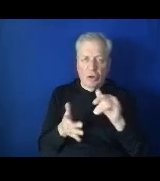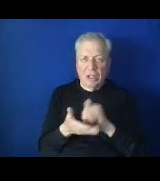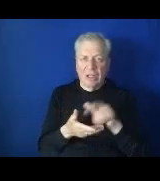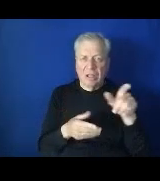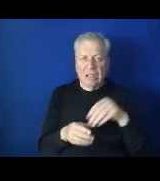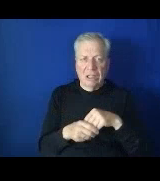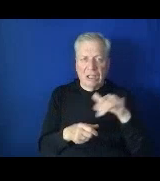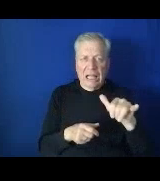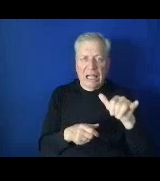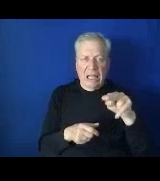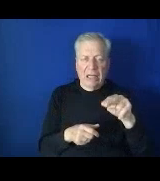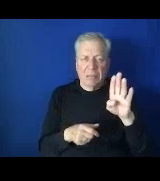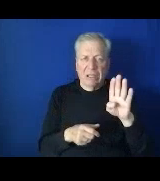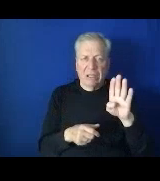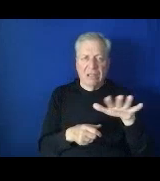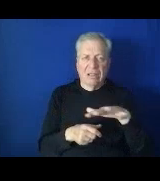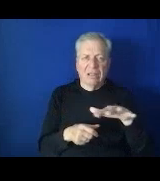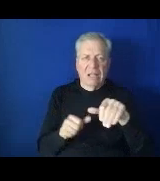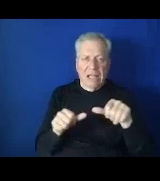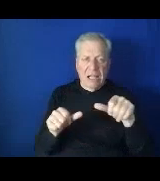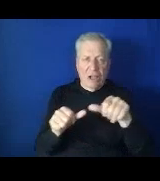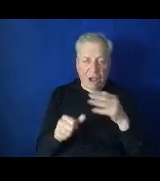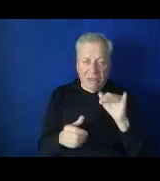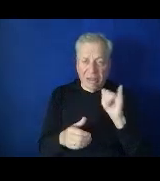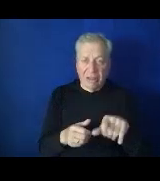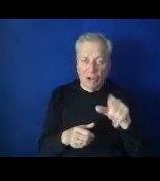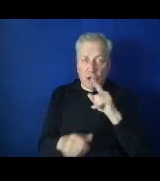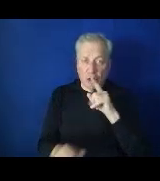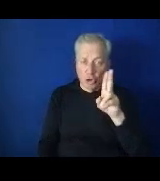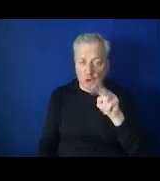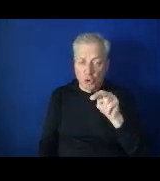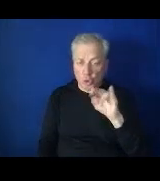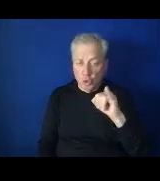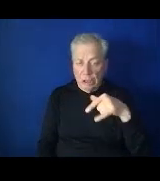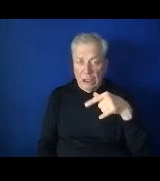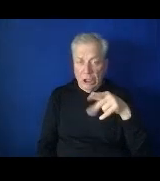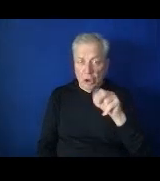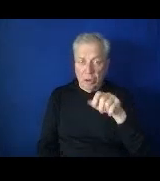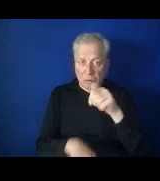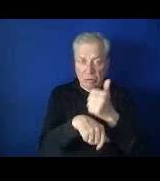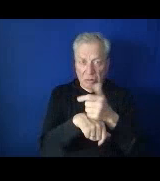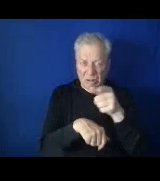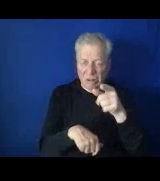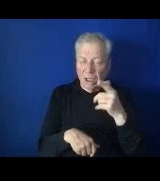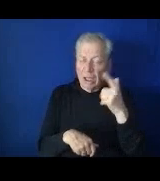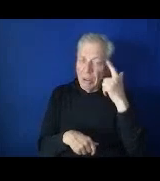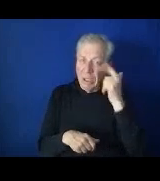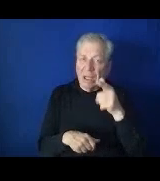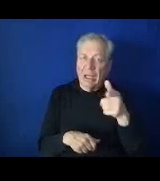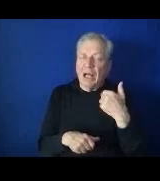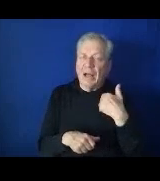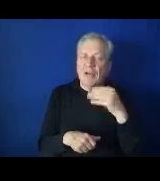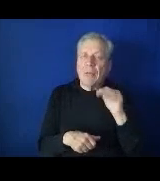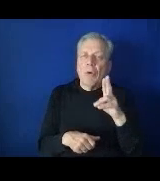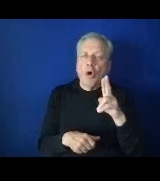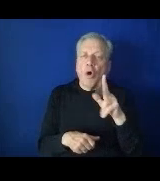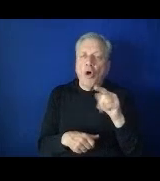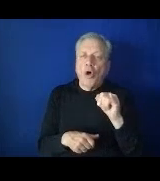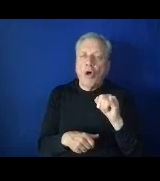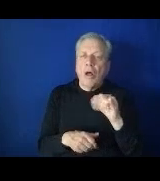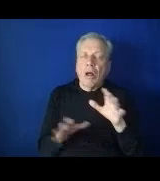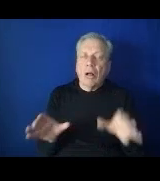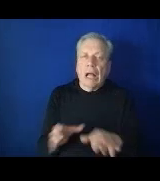Basin. And this is a unique station in our network in that it's multi-parametric. So it has a bunch of different